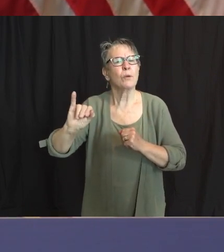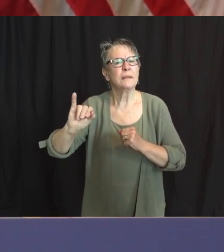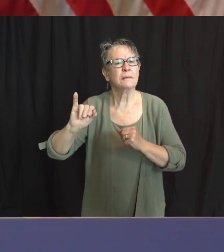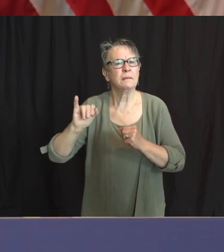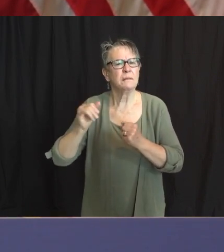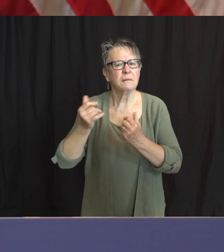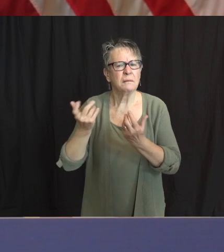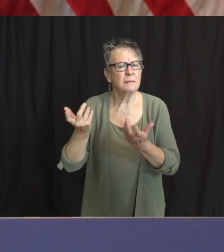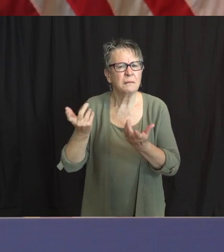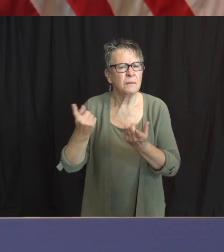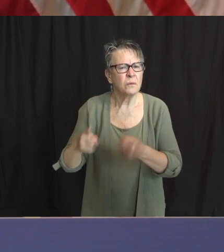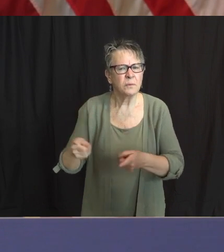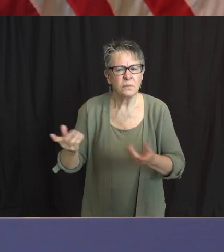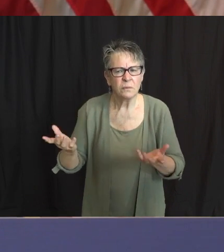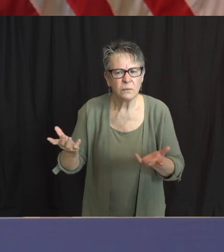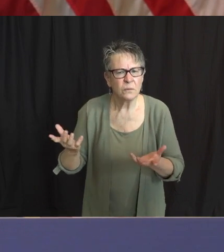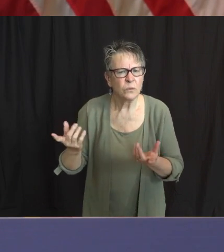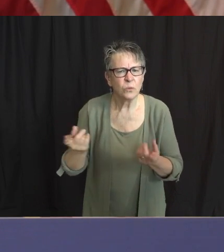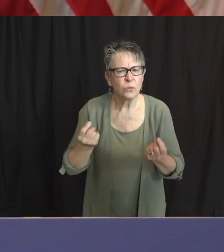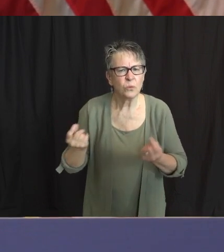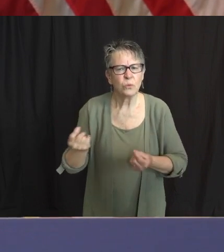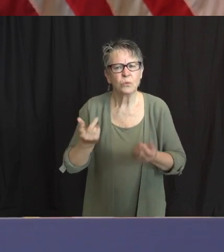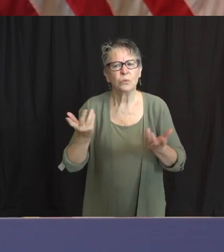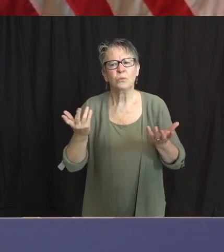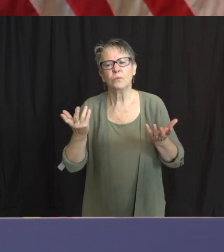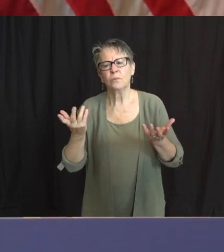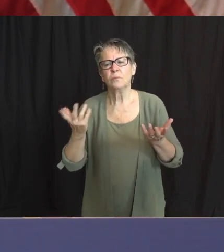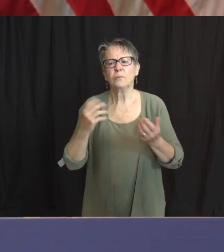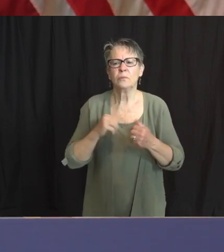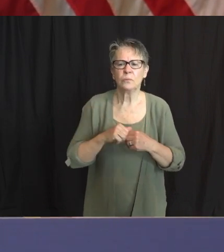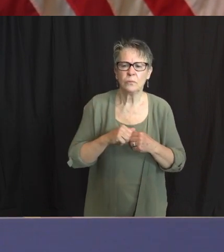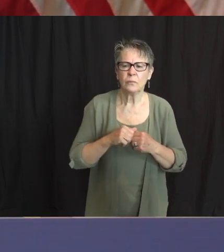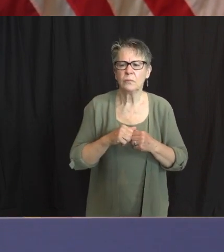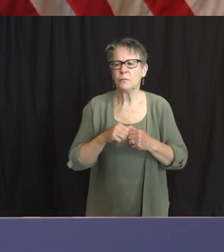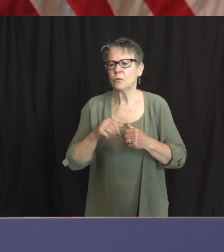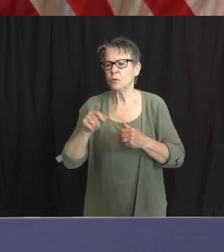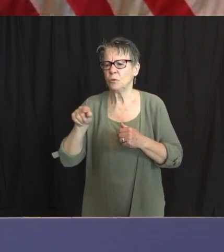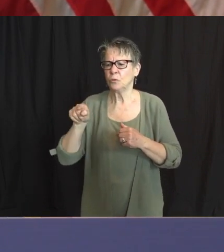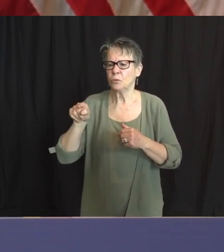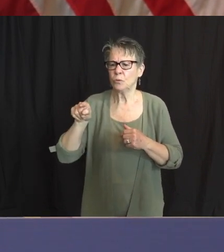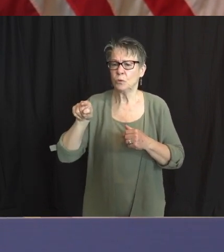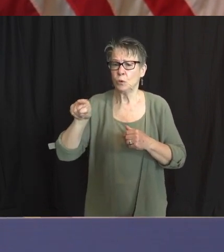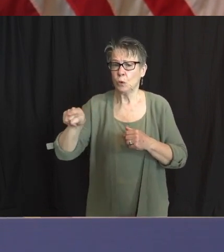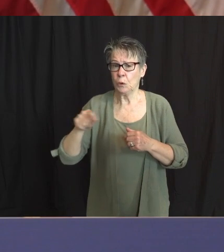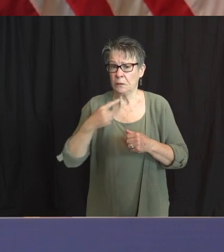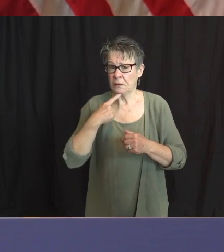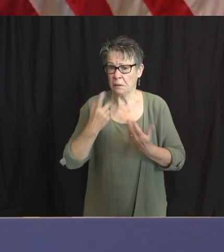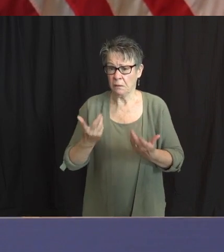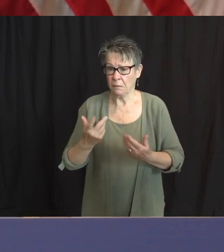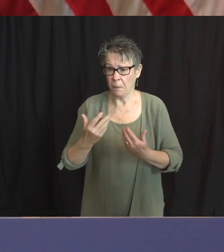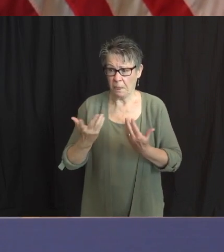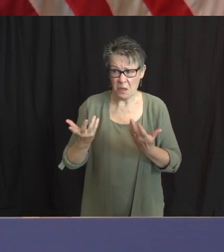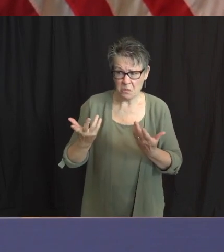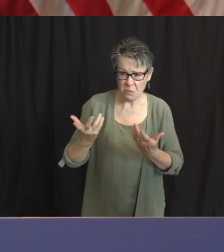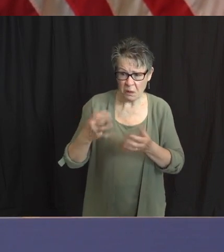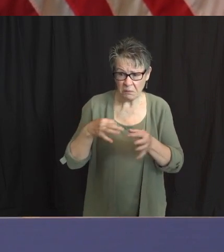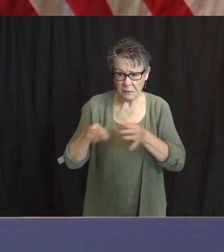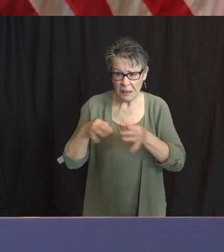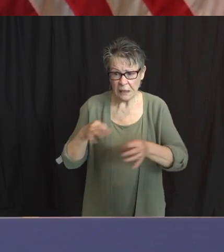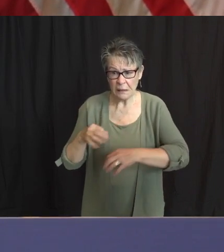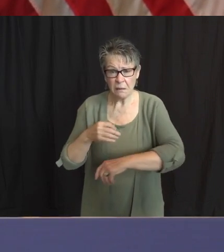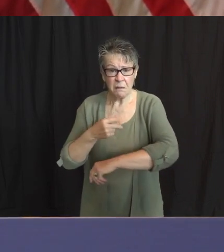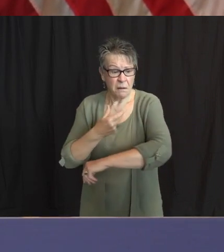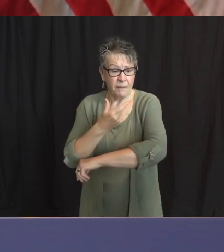to a new normal, following a vaccine. Does that mean that some pretty tough restrictions could remain in